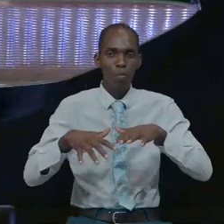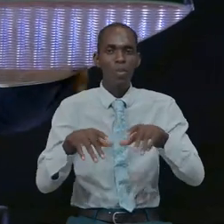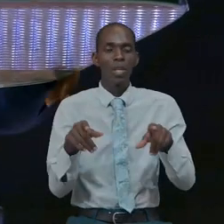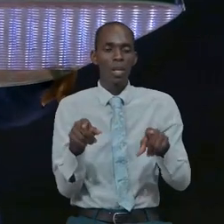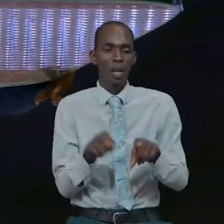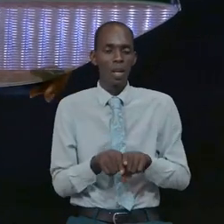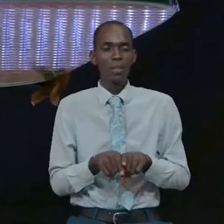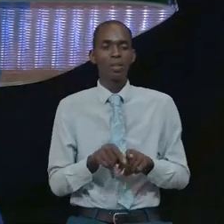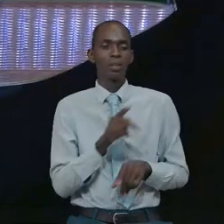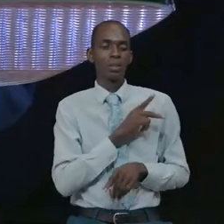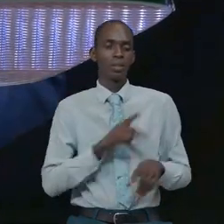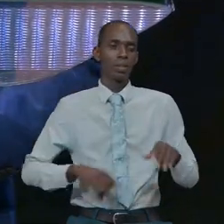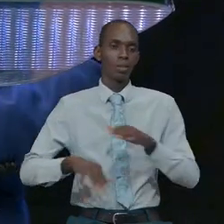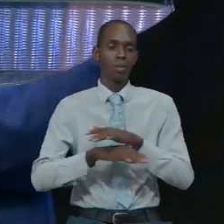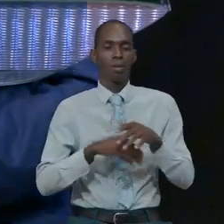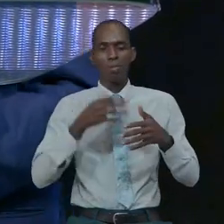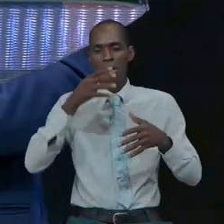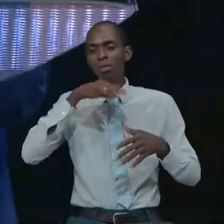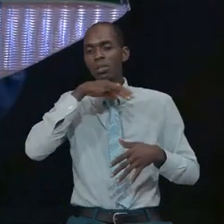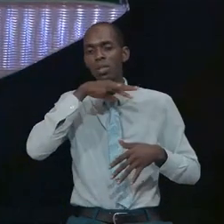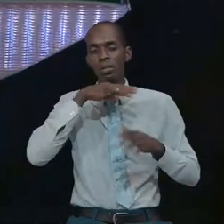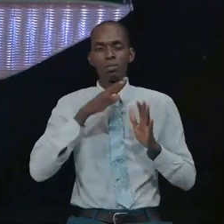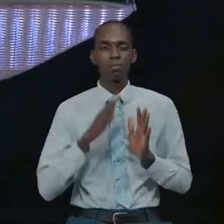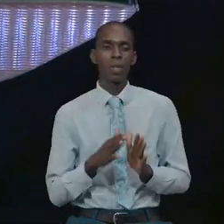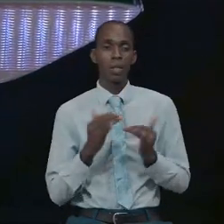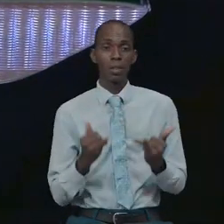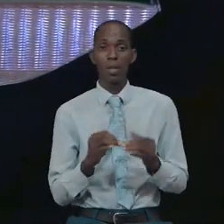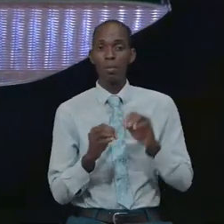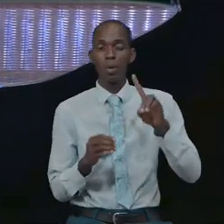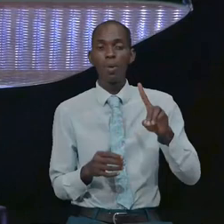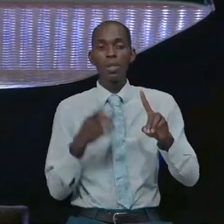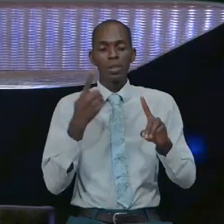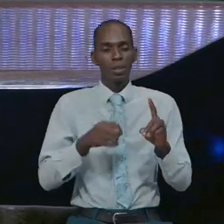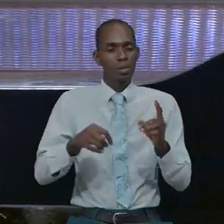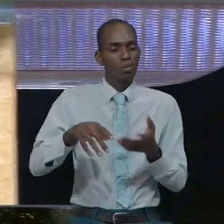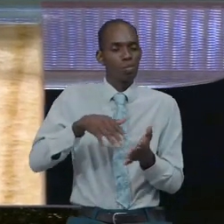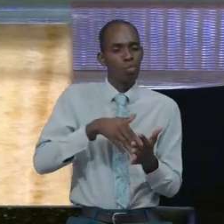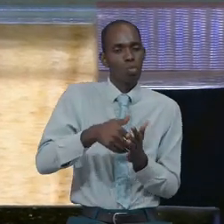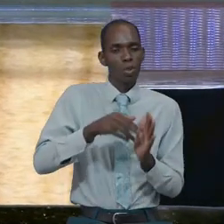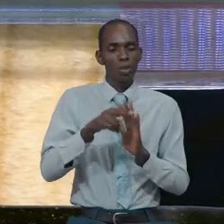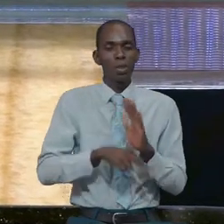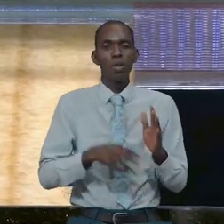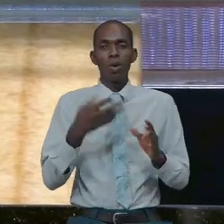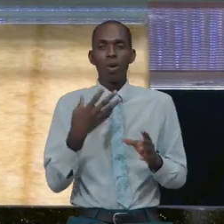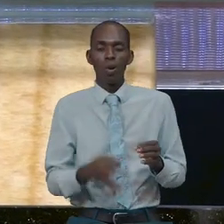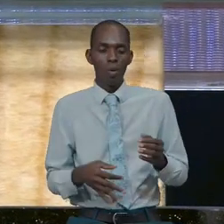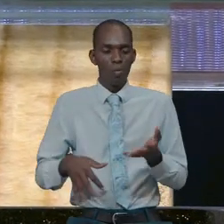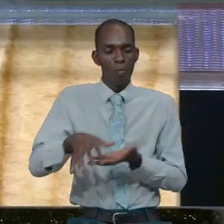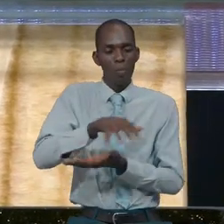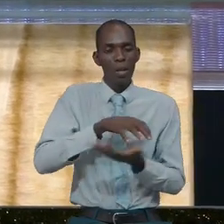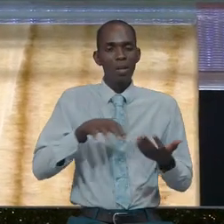kingdom corruptors. Number one is the weakness of mixed iron